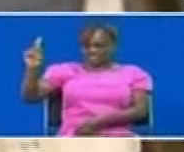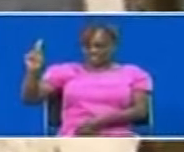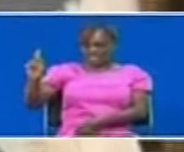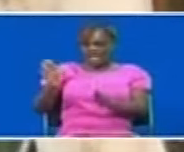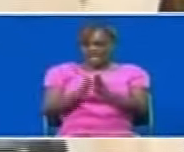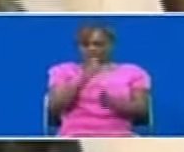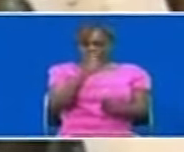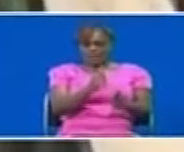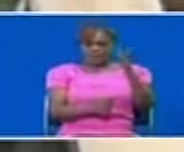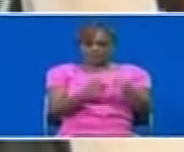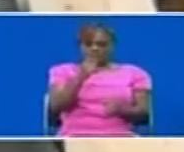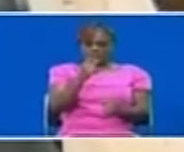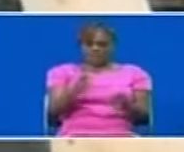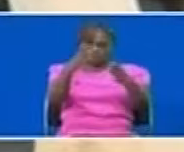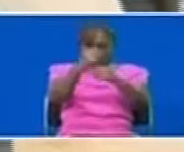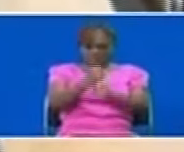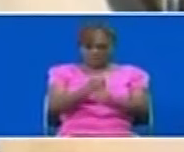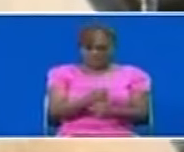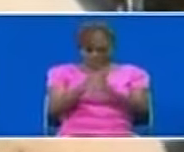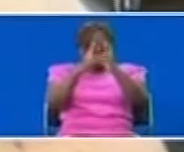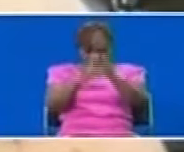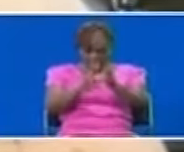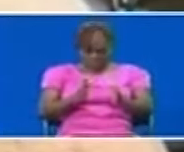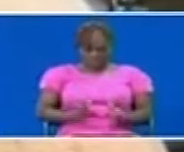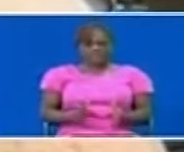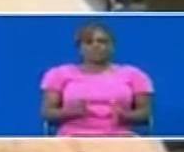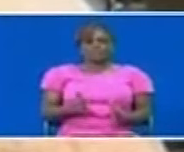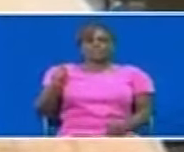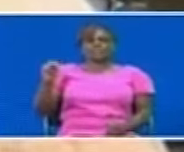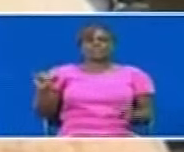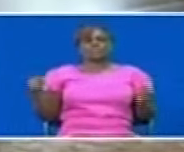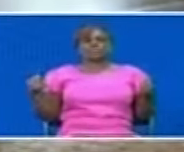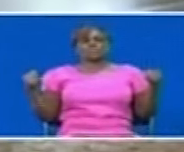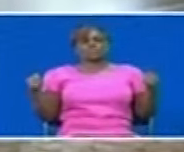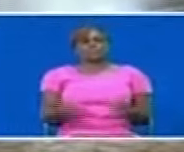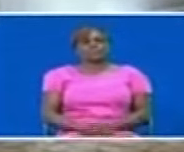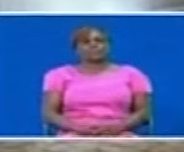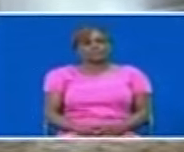Brookside Dairies Limited. Philip Keitany, KTN News.